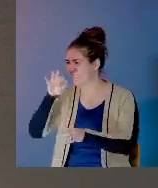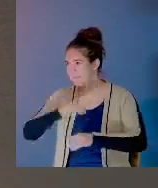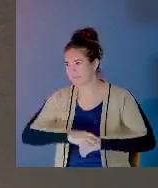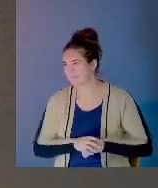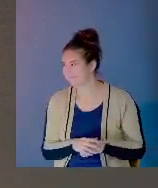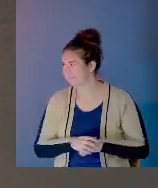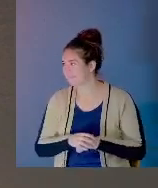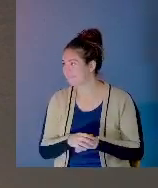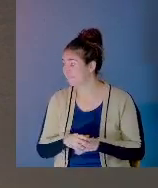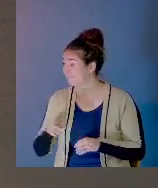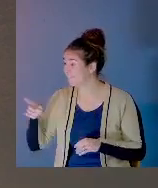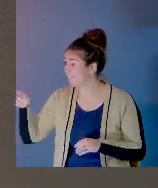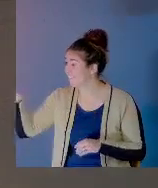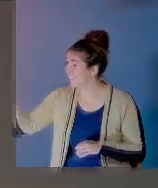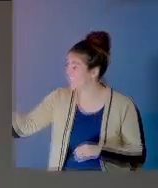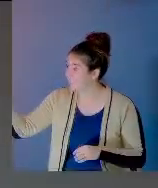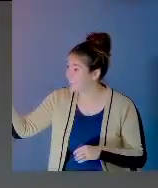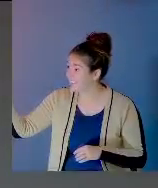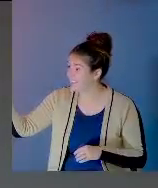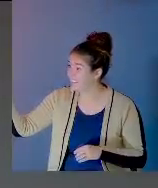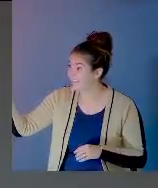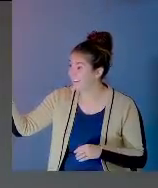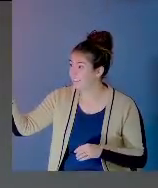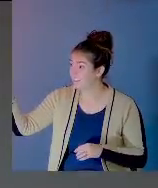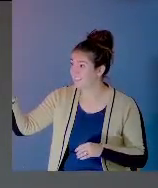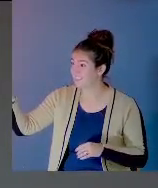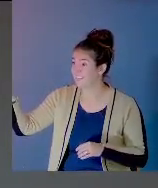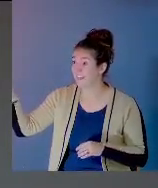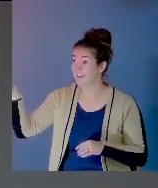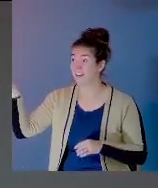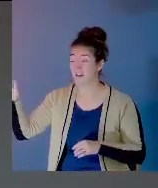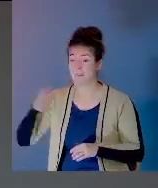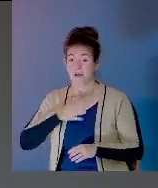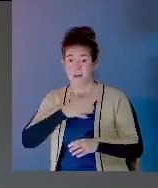46. We'll be 46 this January, Sheila and me.